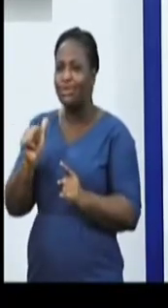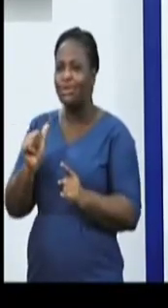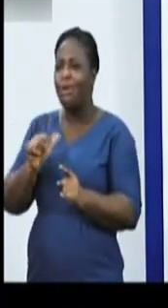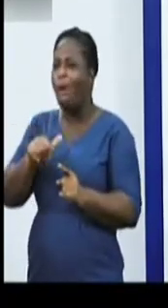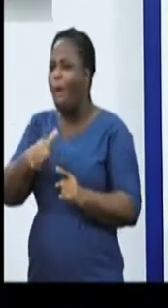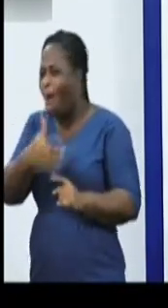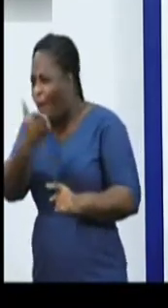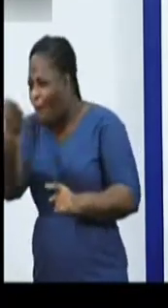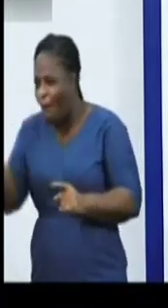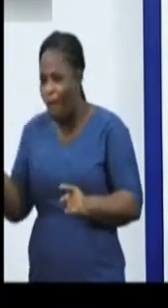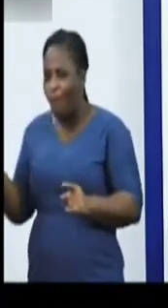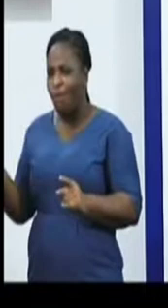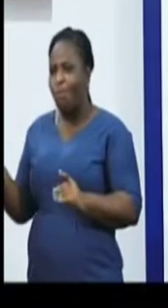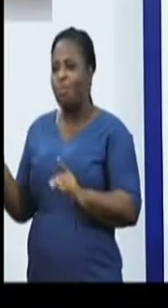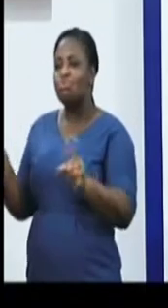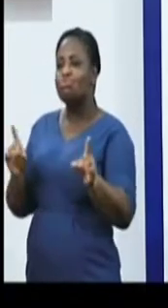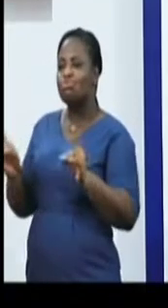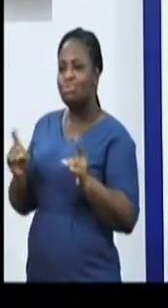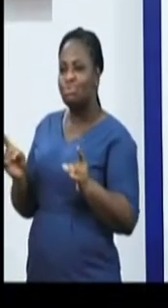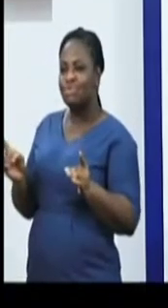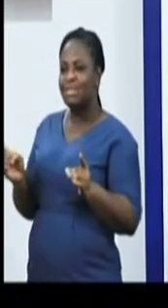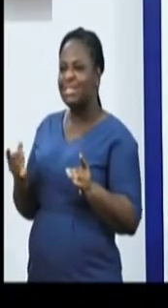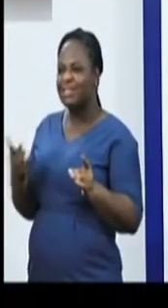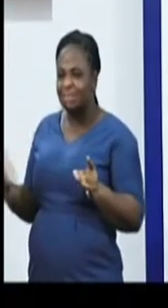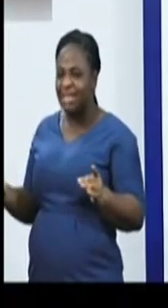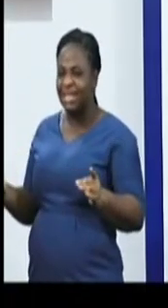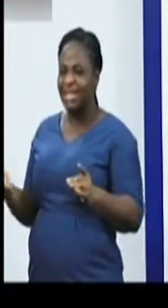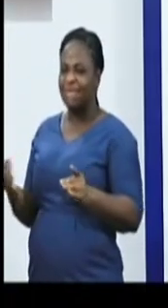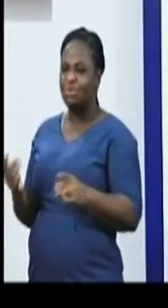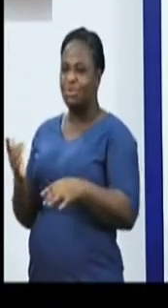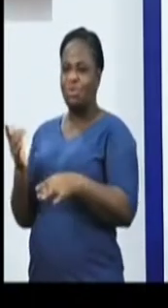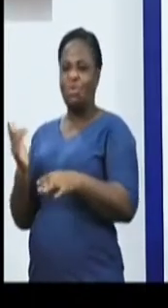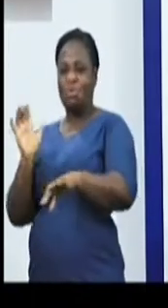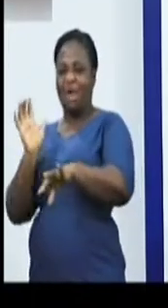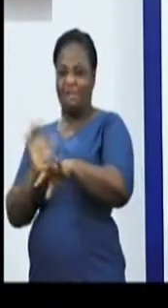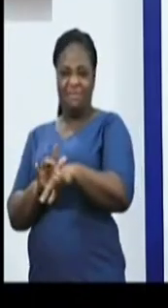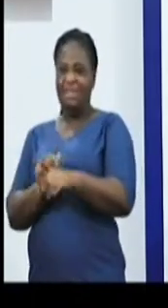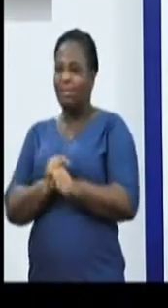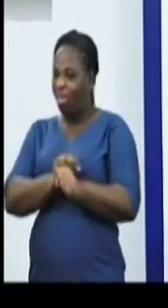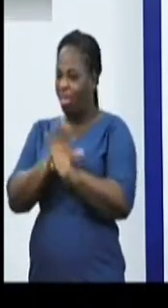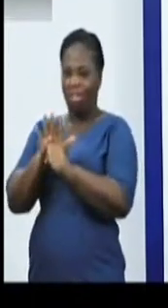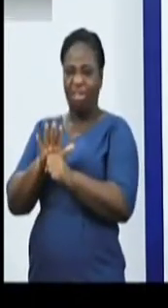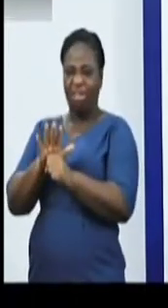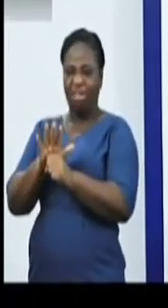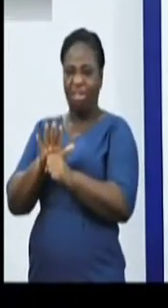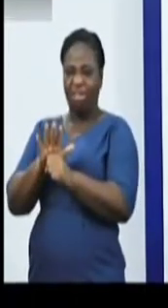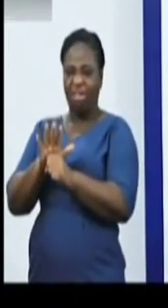work that will make us take advantage of the large bonus.